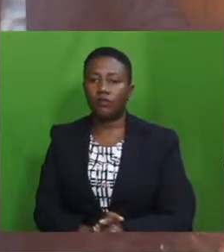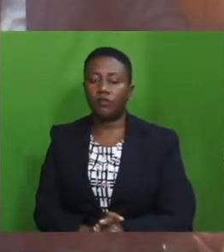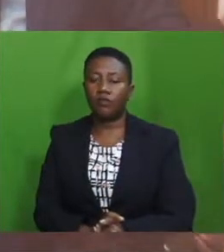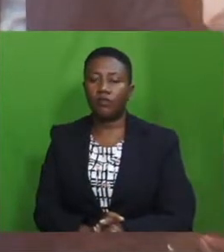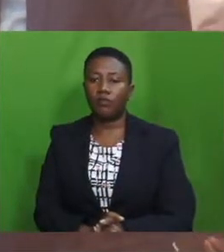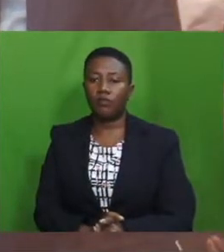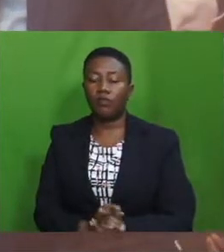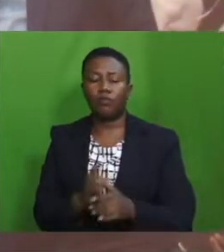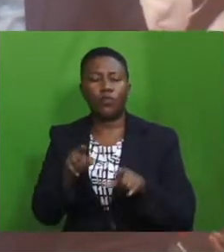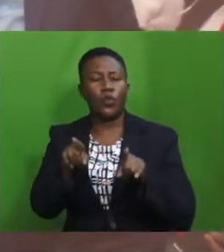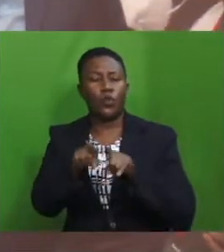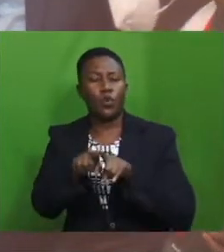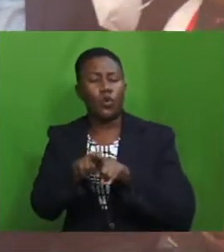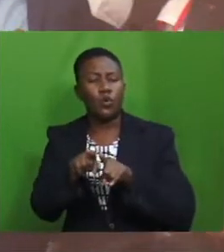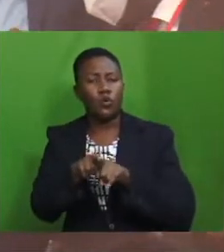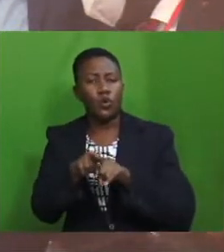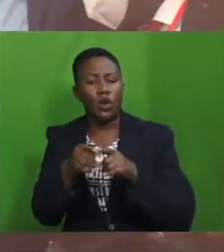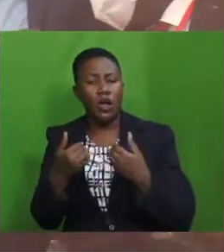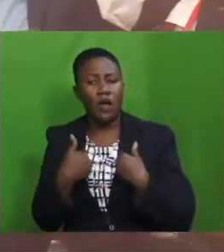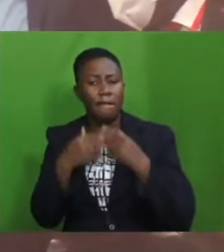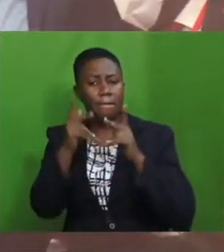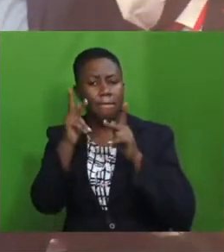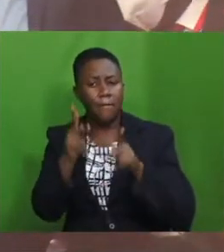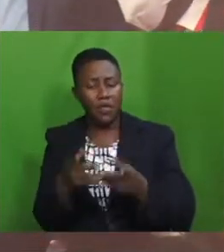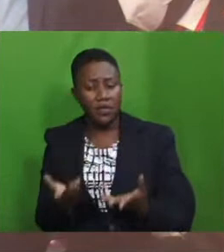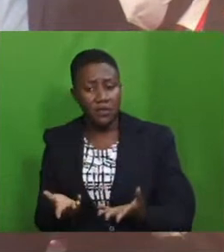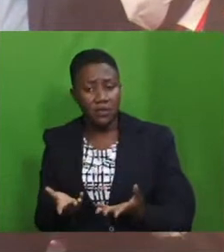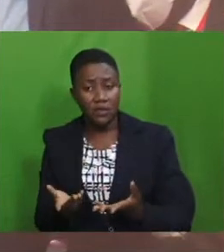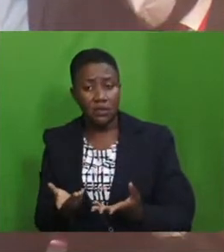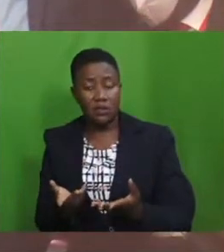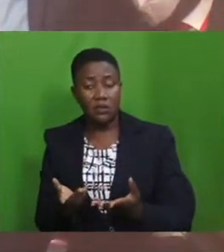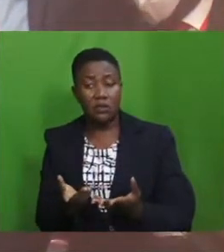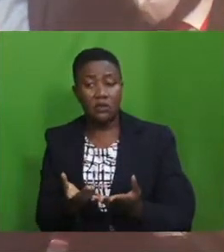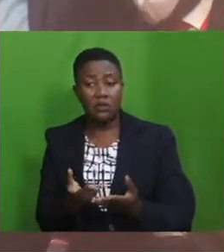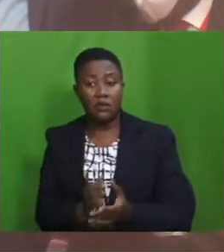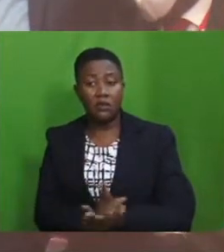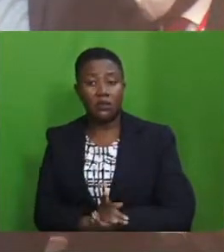We also have His Excellency